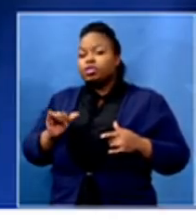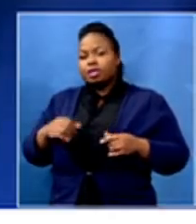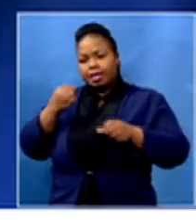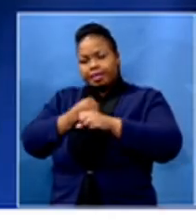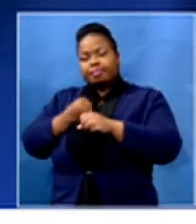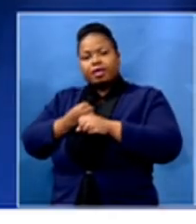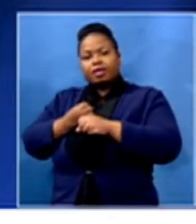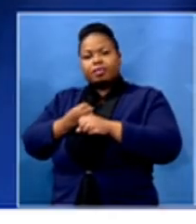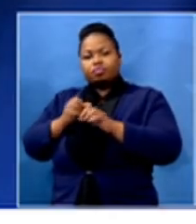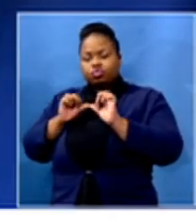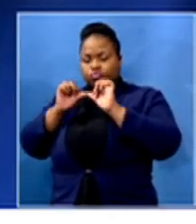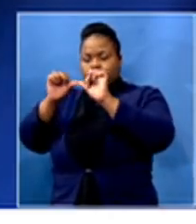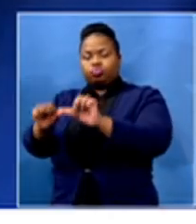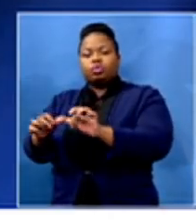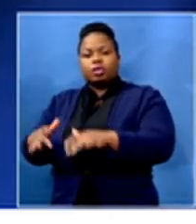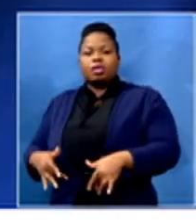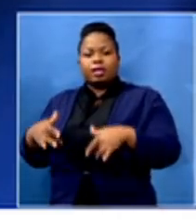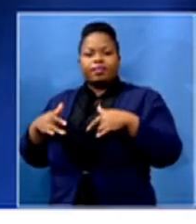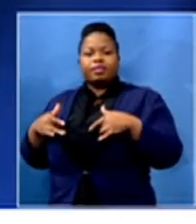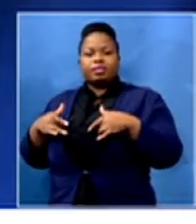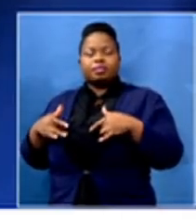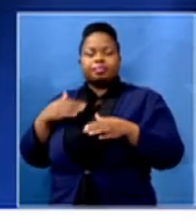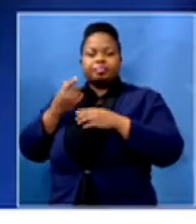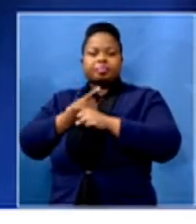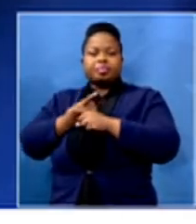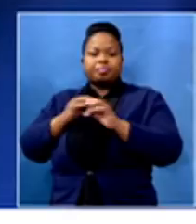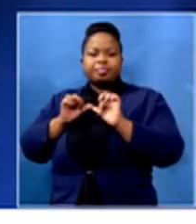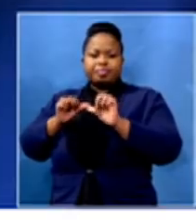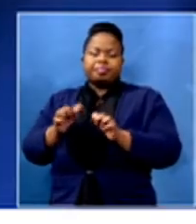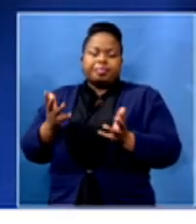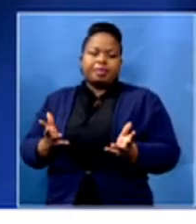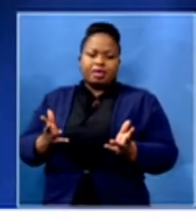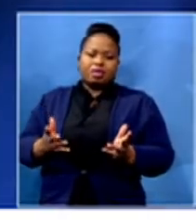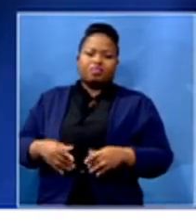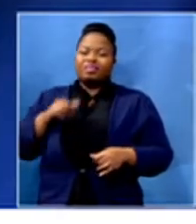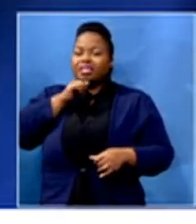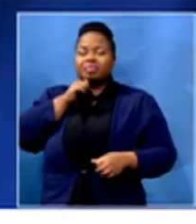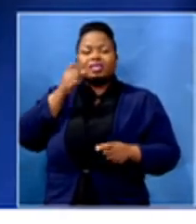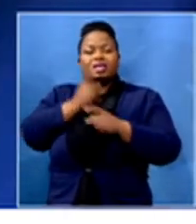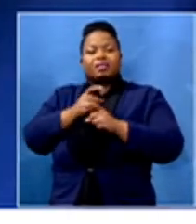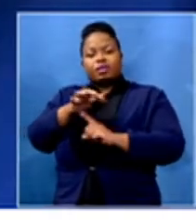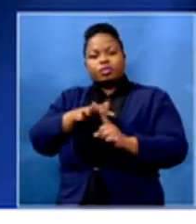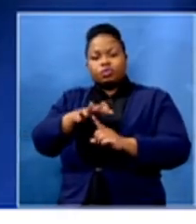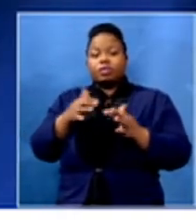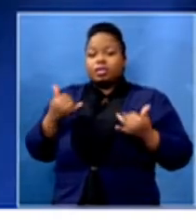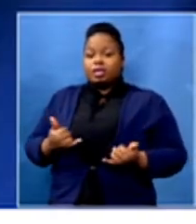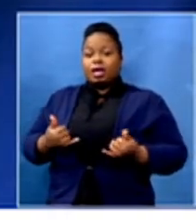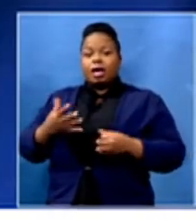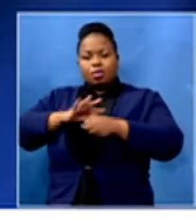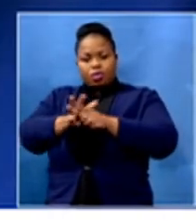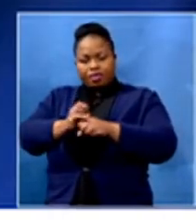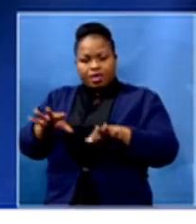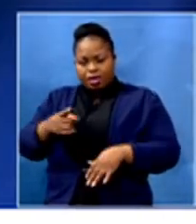to the culture that persisted is a culture that made them survive a difficult situation. Here we've got a pandemic,